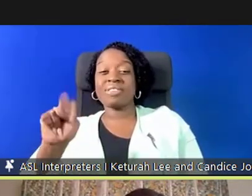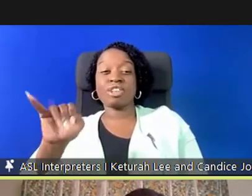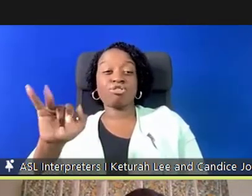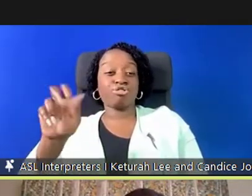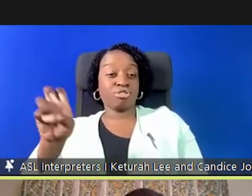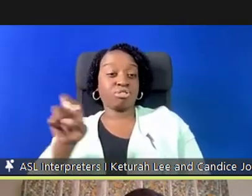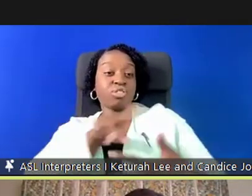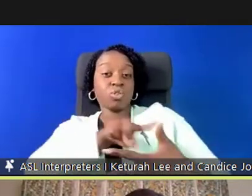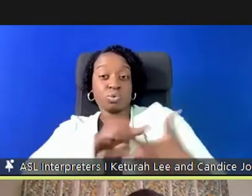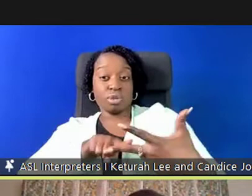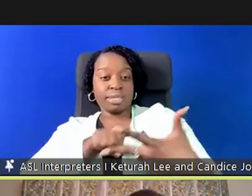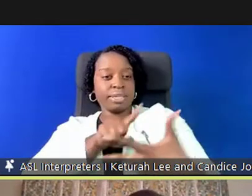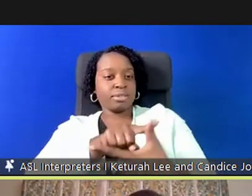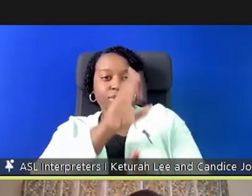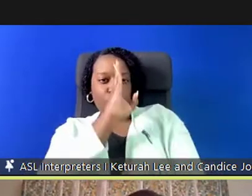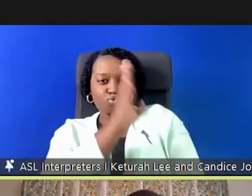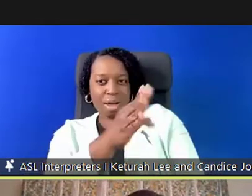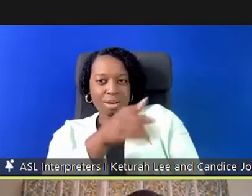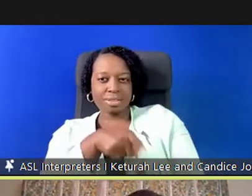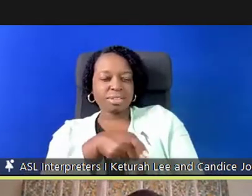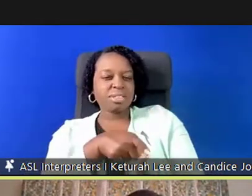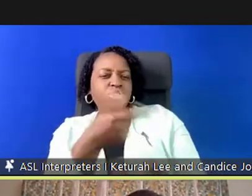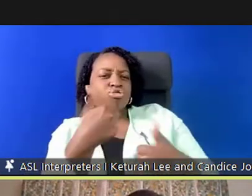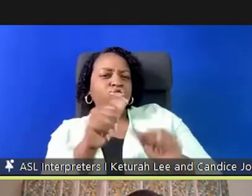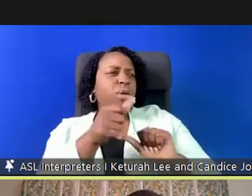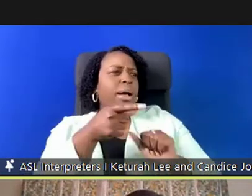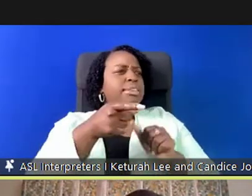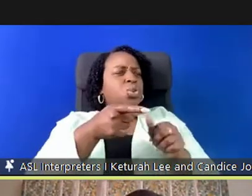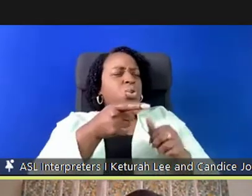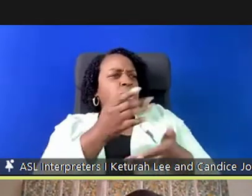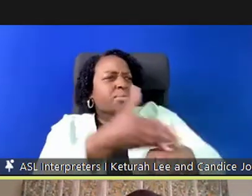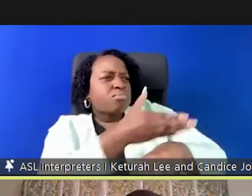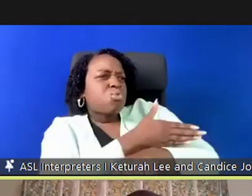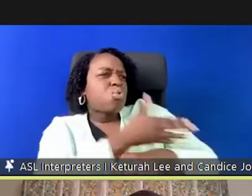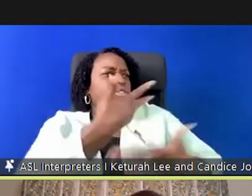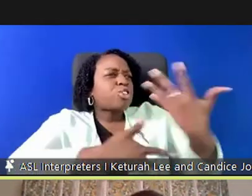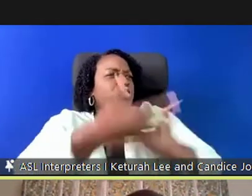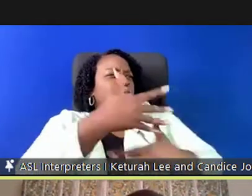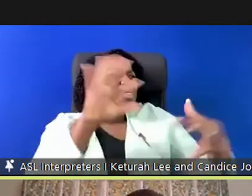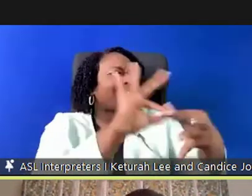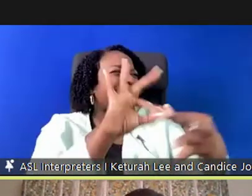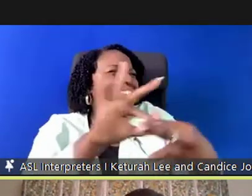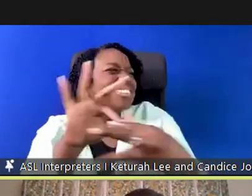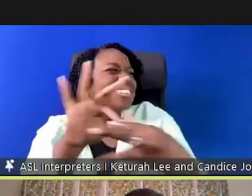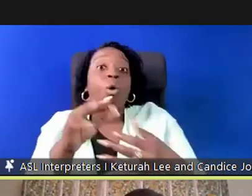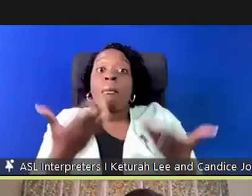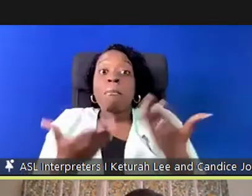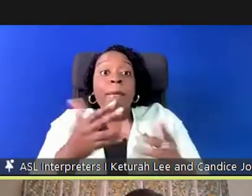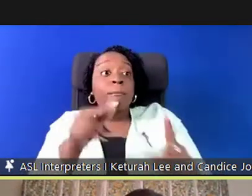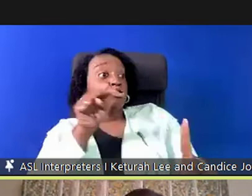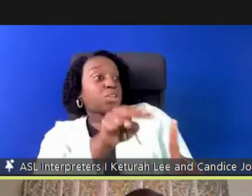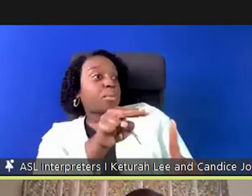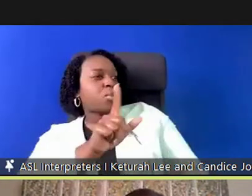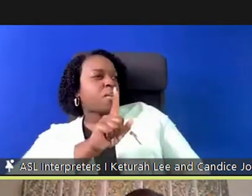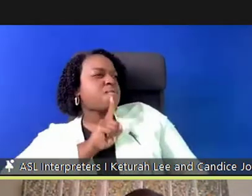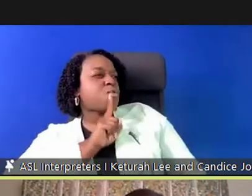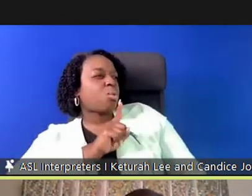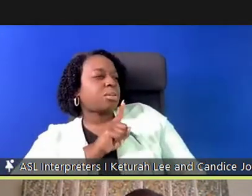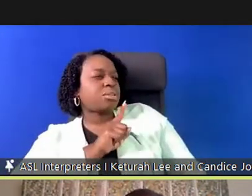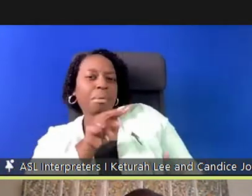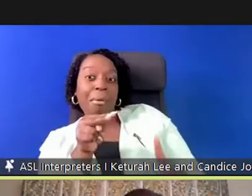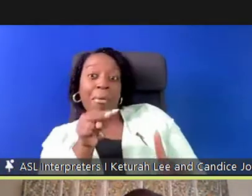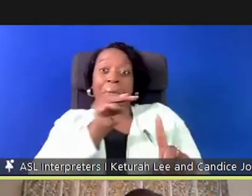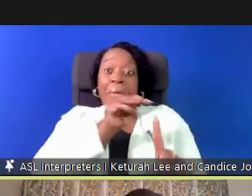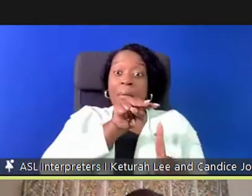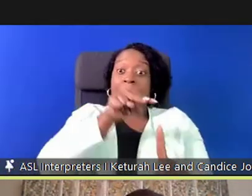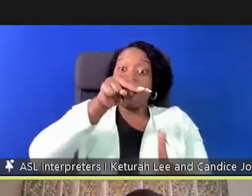direct interventions, which try to improve people's social connections or perceptions of loneliness. Examples might